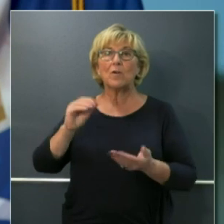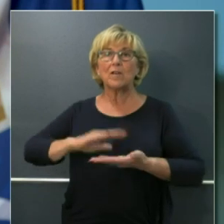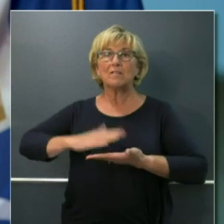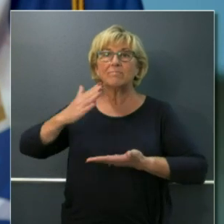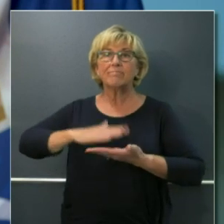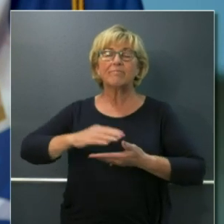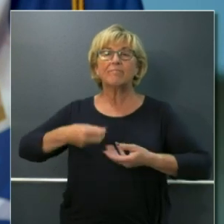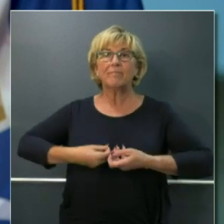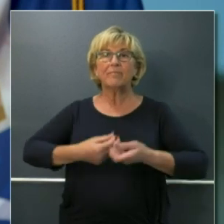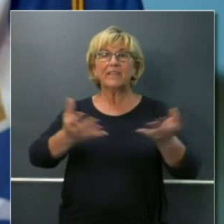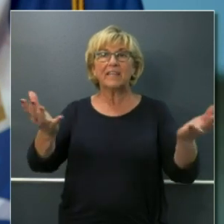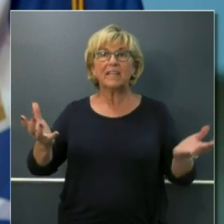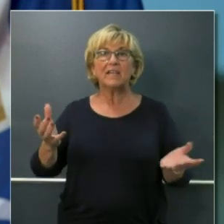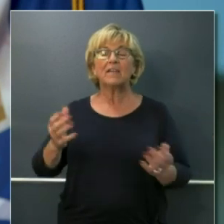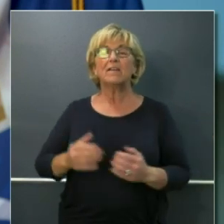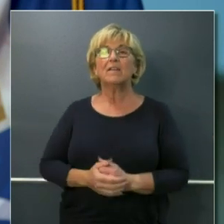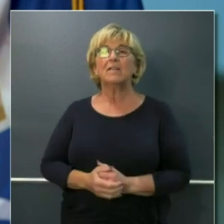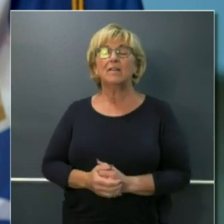other